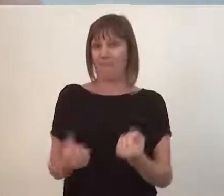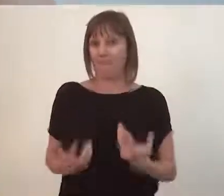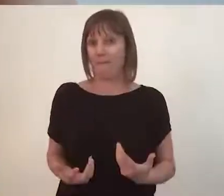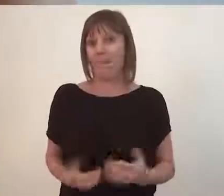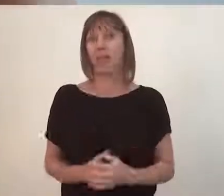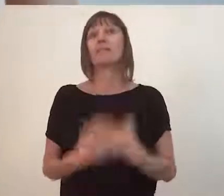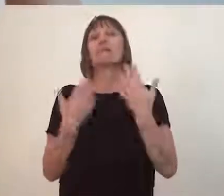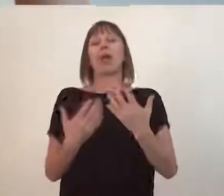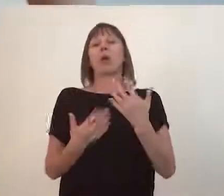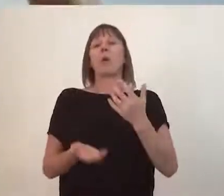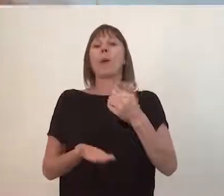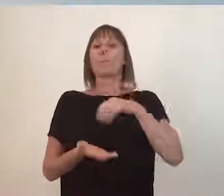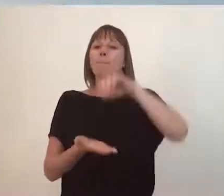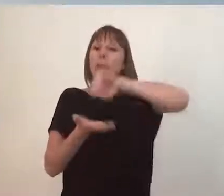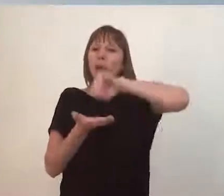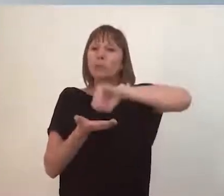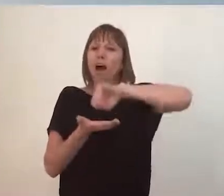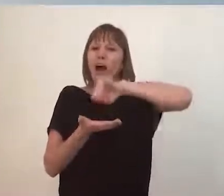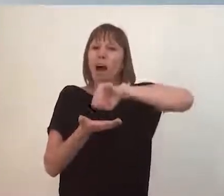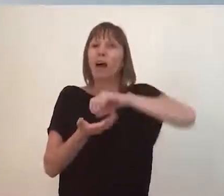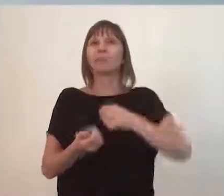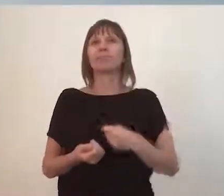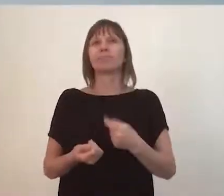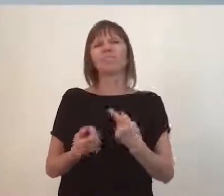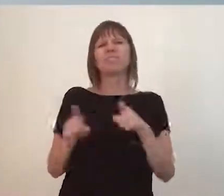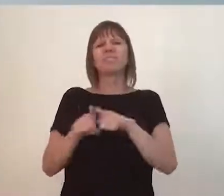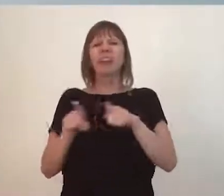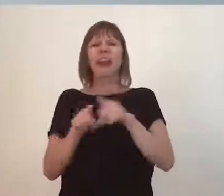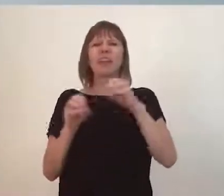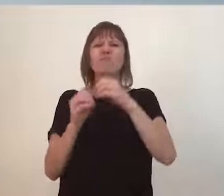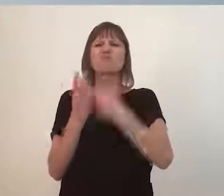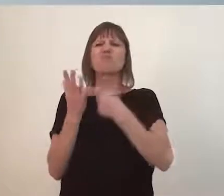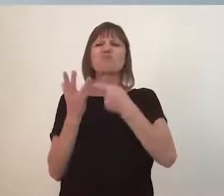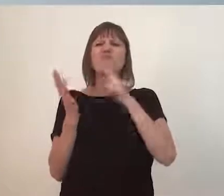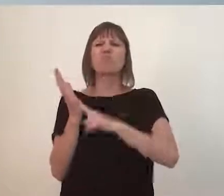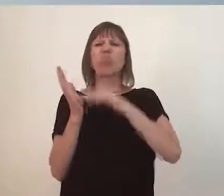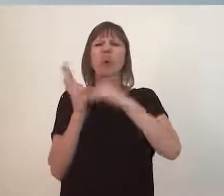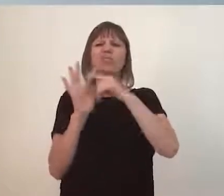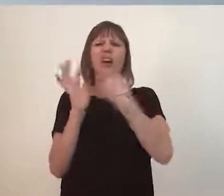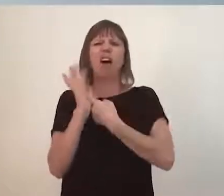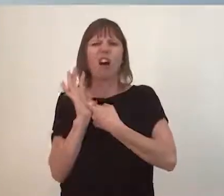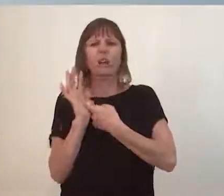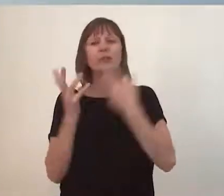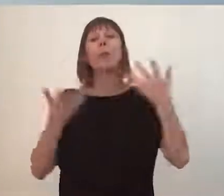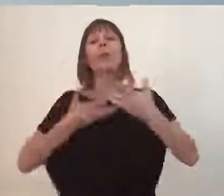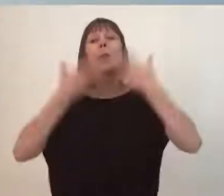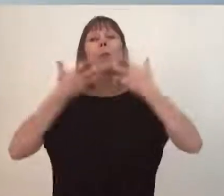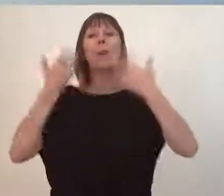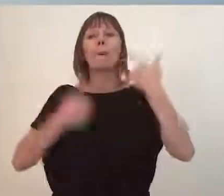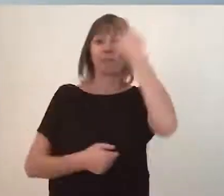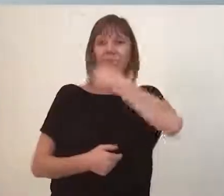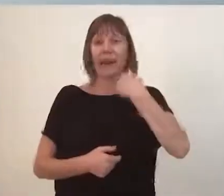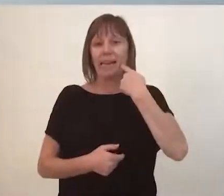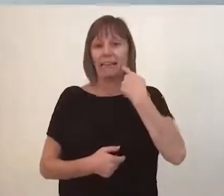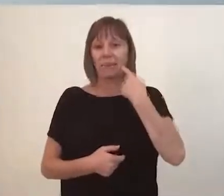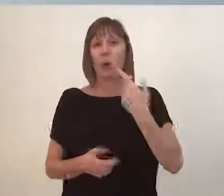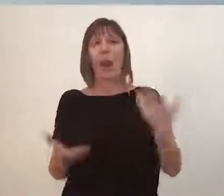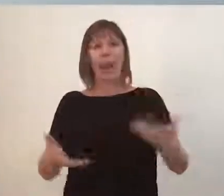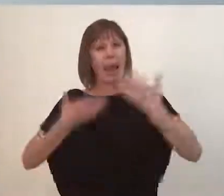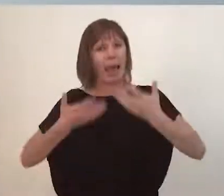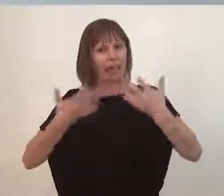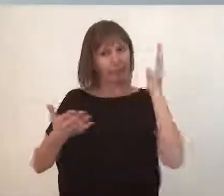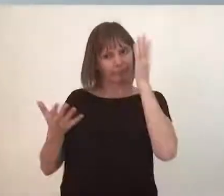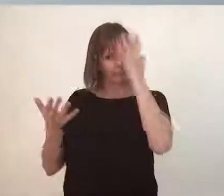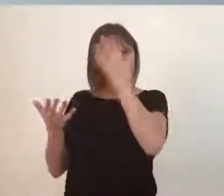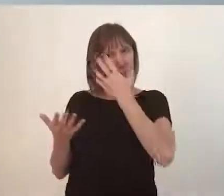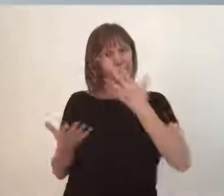I'm putting some life in my face. I now just take a powder contour and I sort of use it as a bronzer in a way, just to warm up the